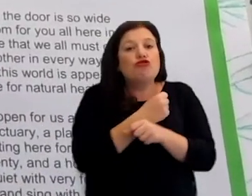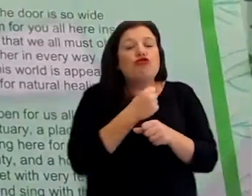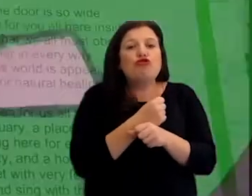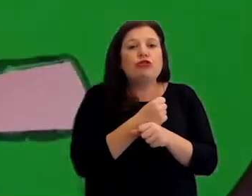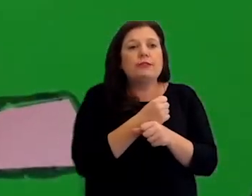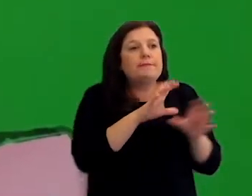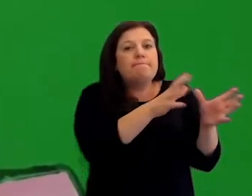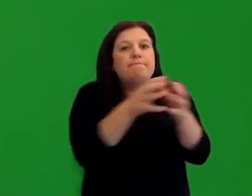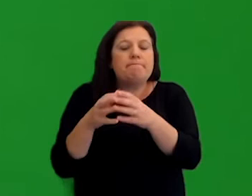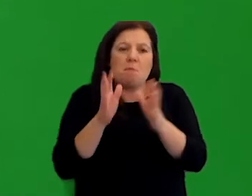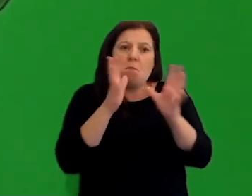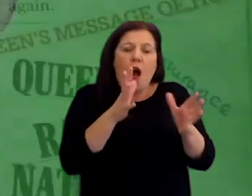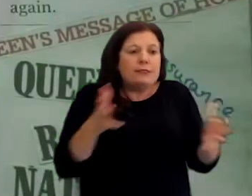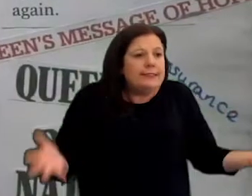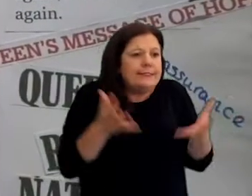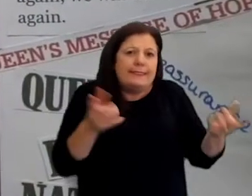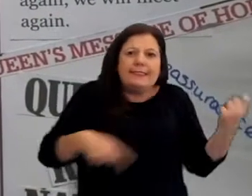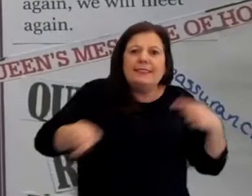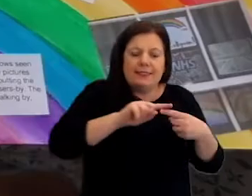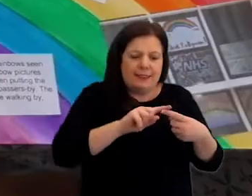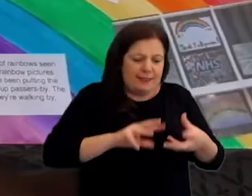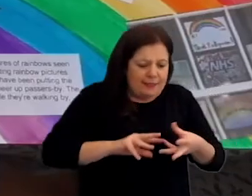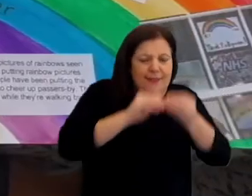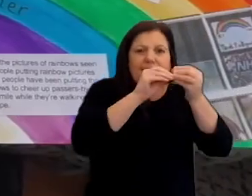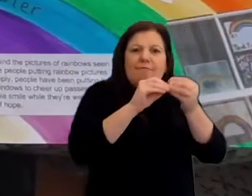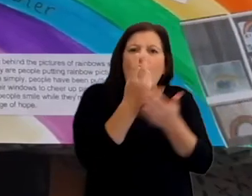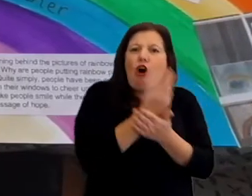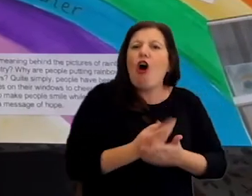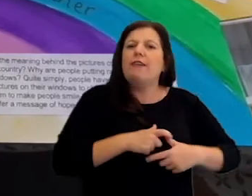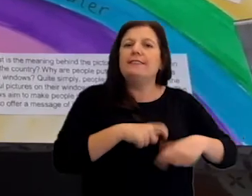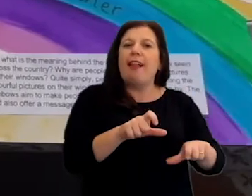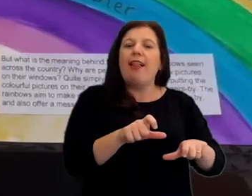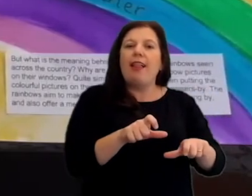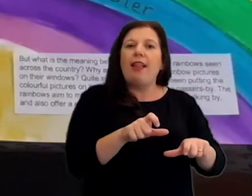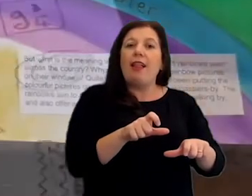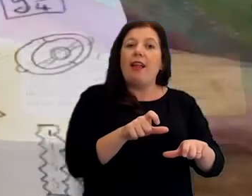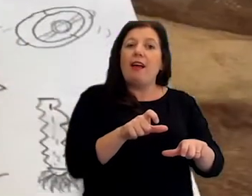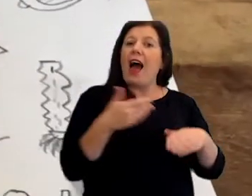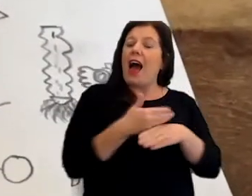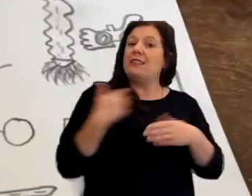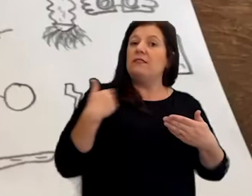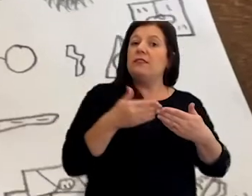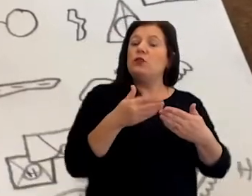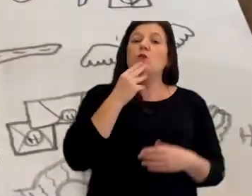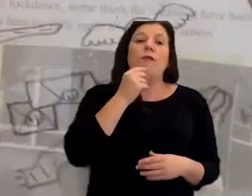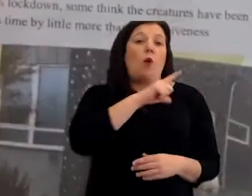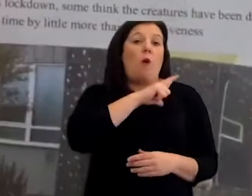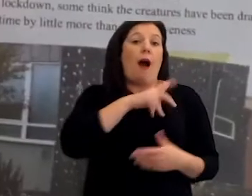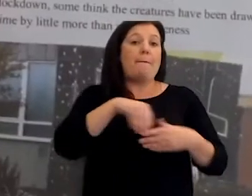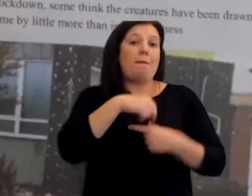keep engaged with their artistic selves. And all this has helped our members reflect and